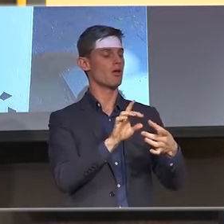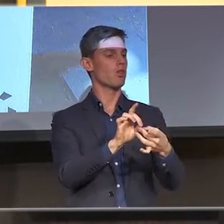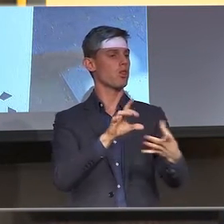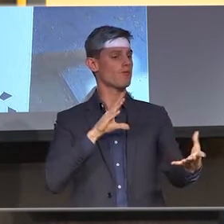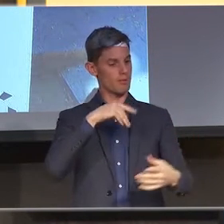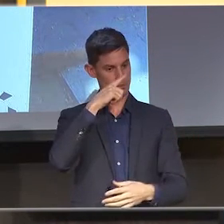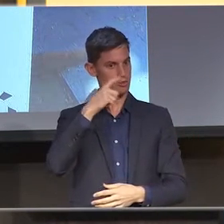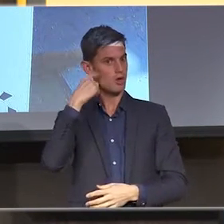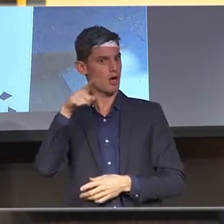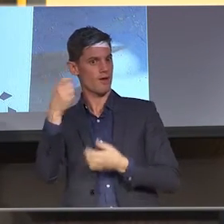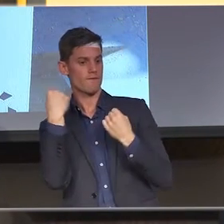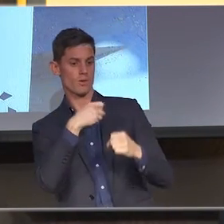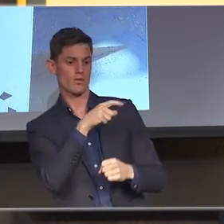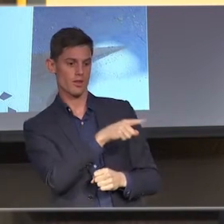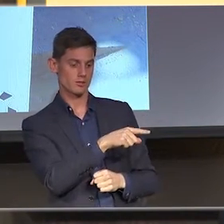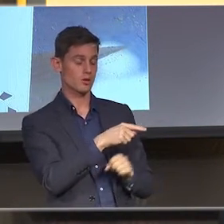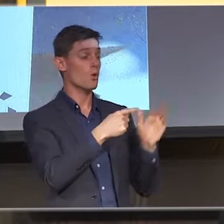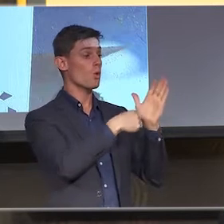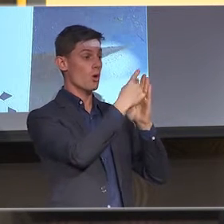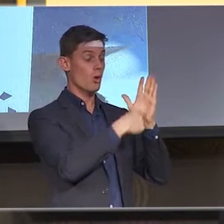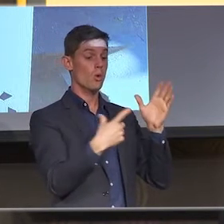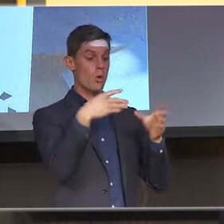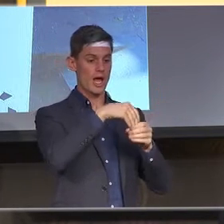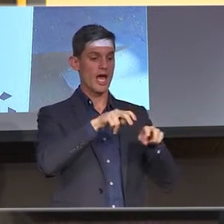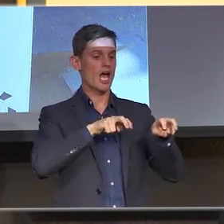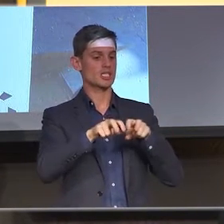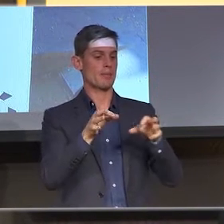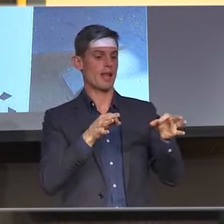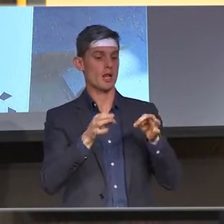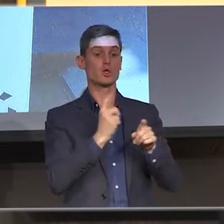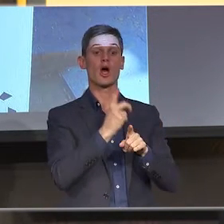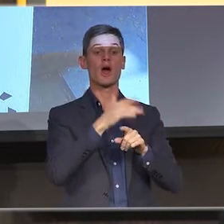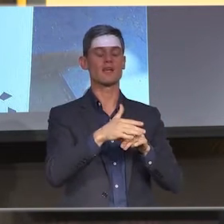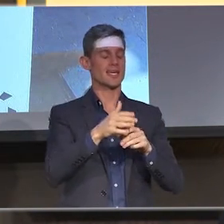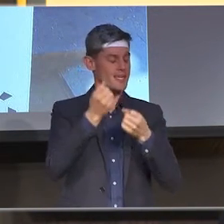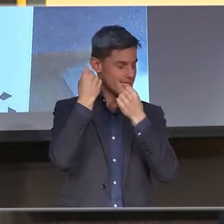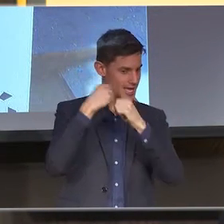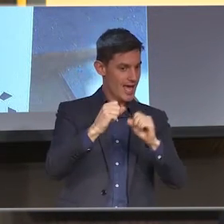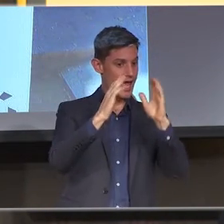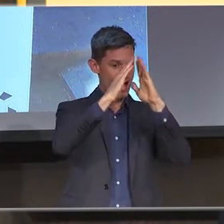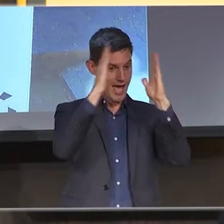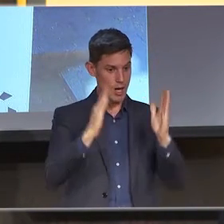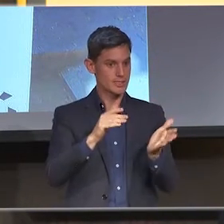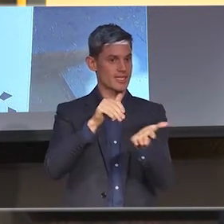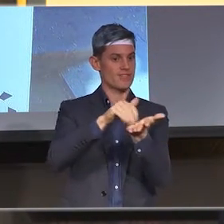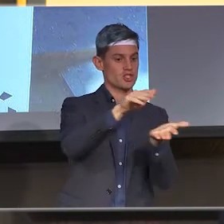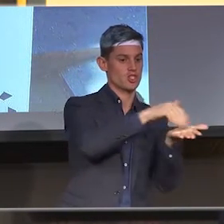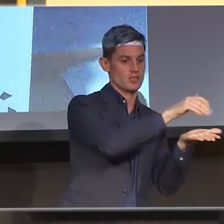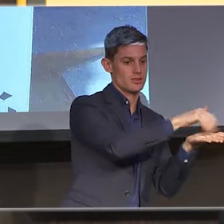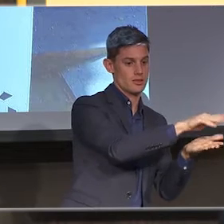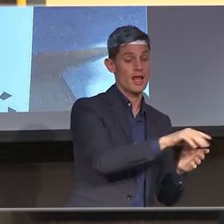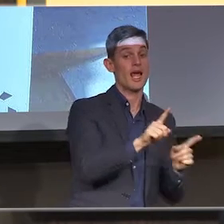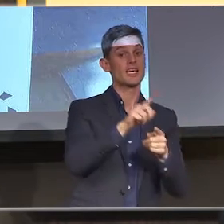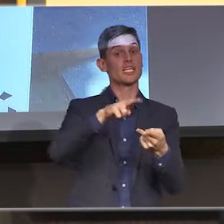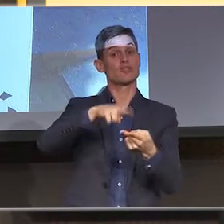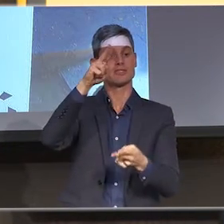out a 30-point action plan, including an end to housing evictions, an increase to the supply of public housing,